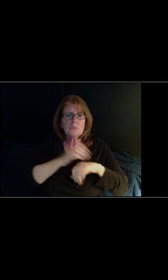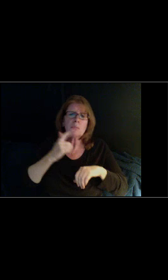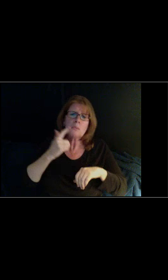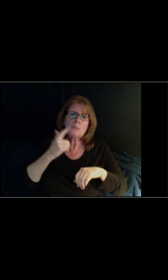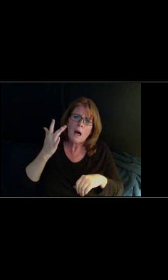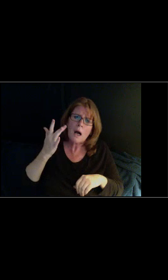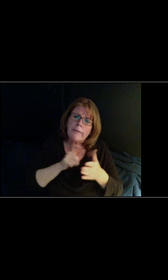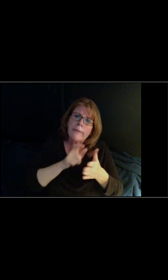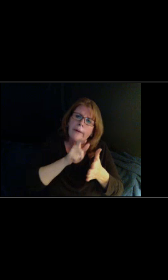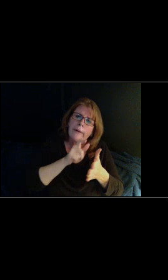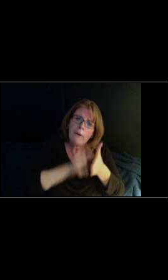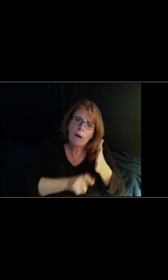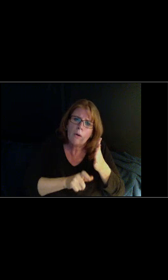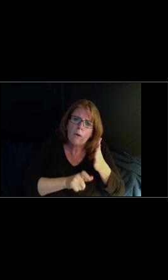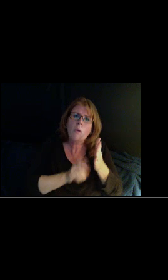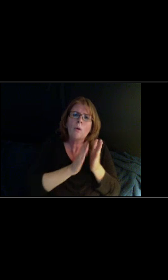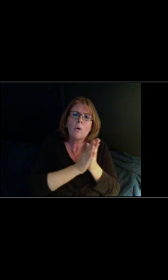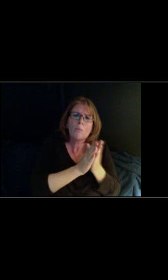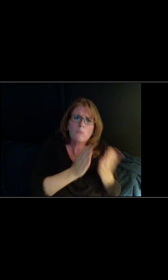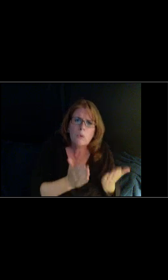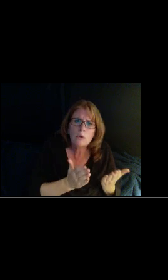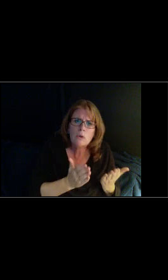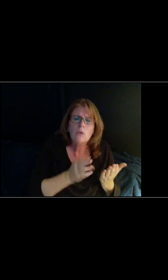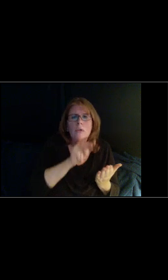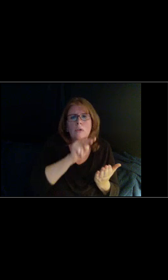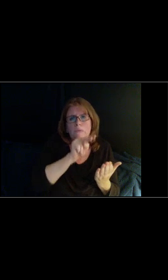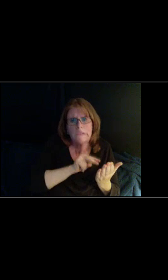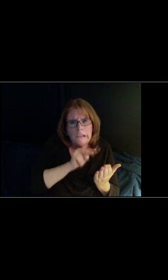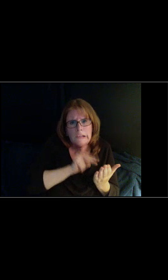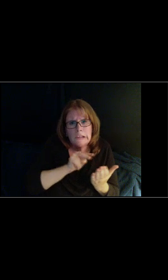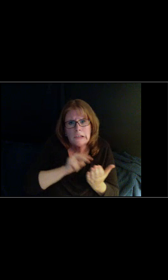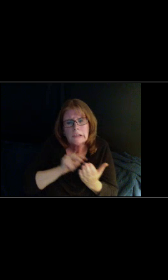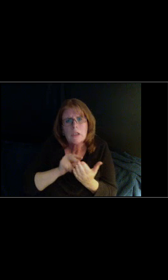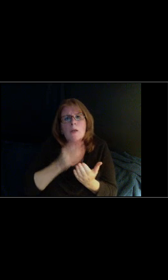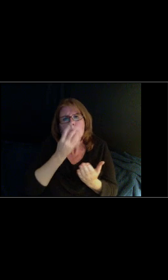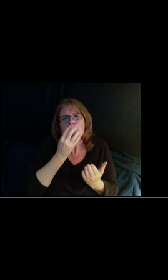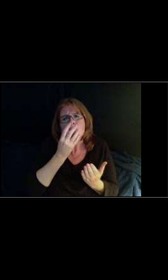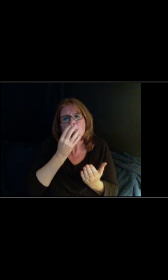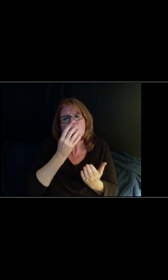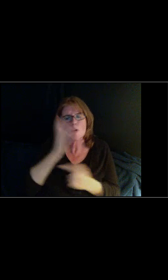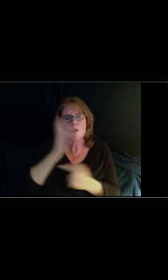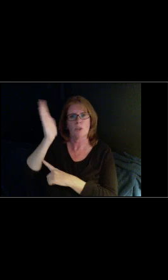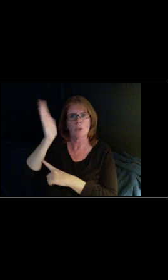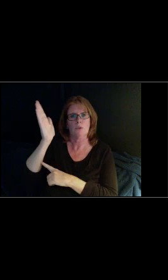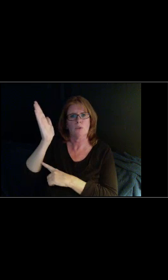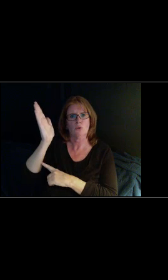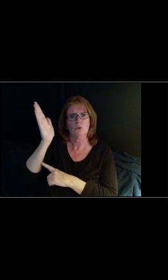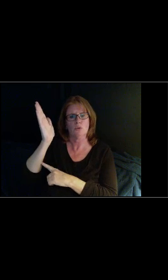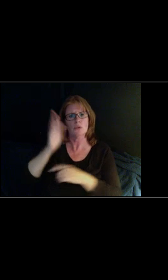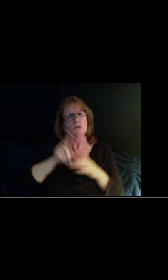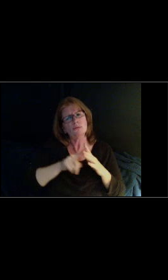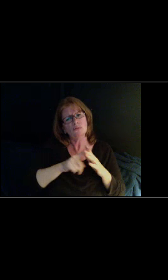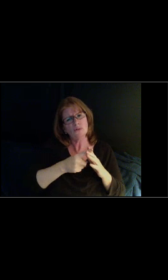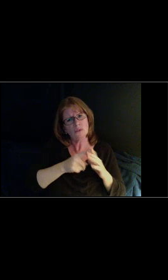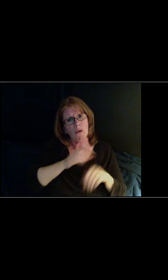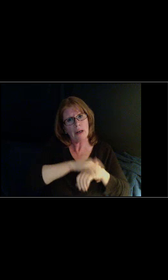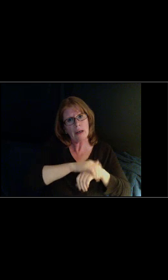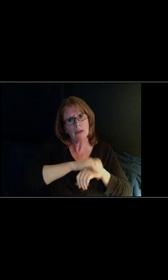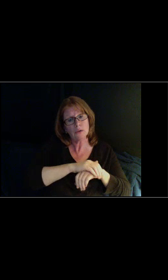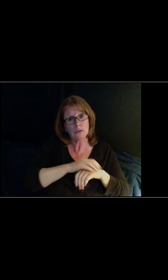A presentation may start in English because it might be something that is taken from an article, a book, from